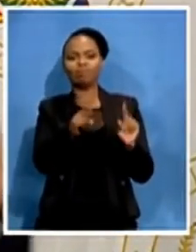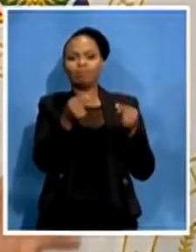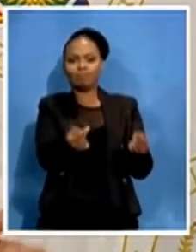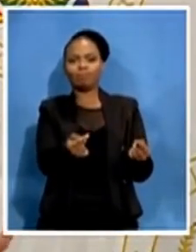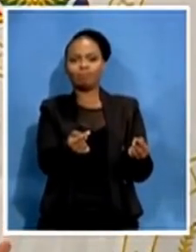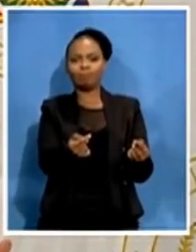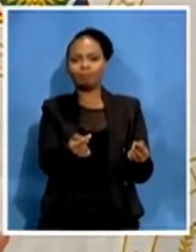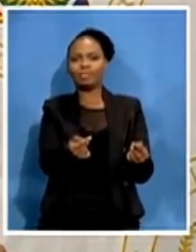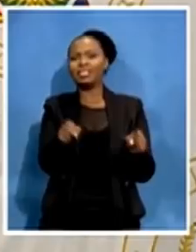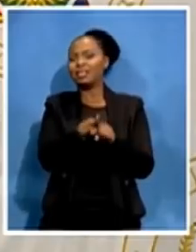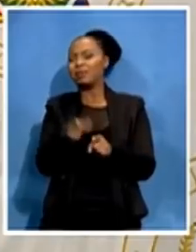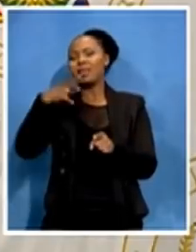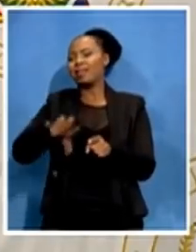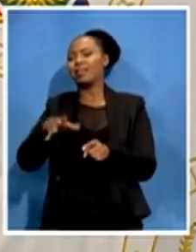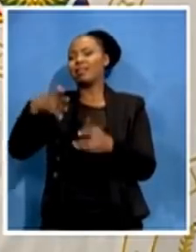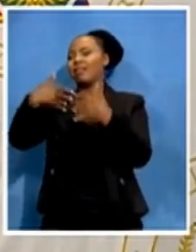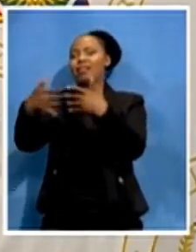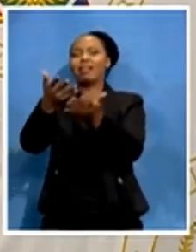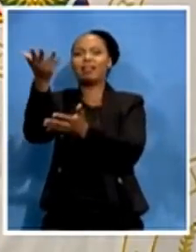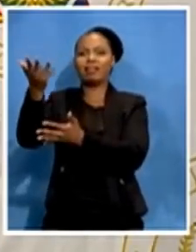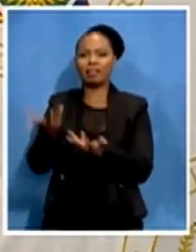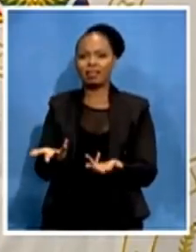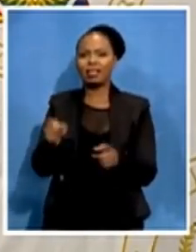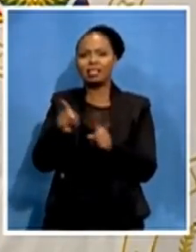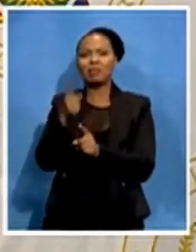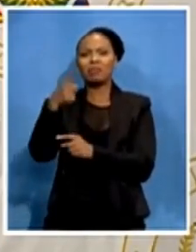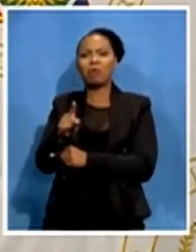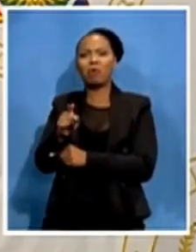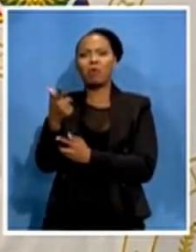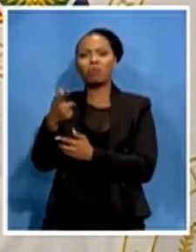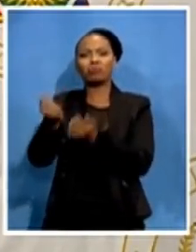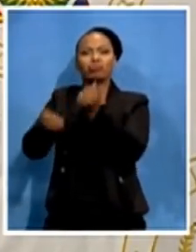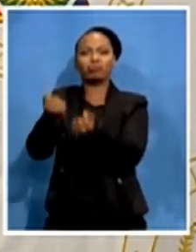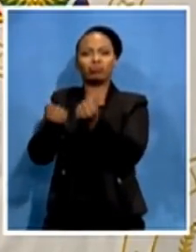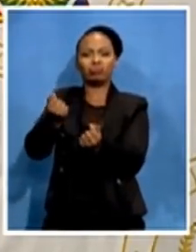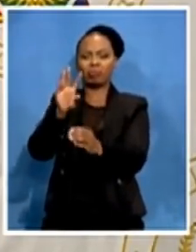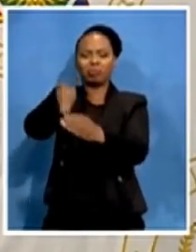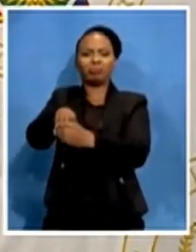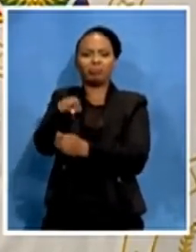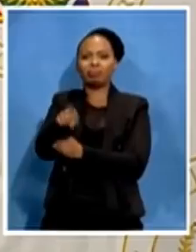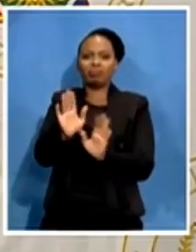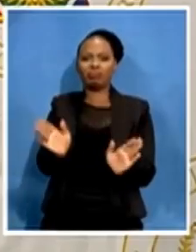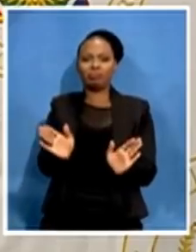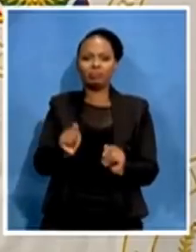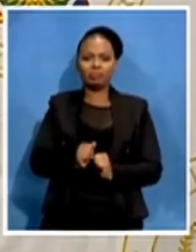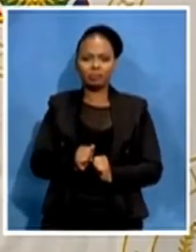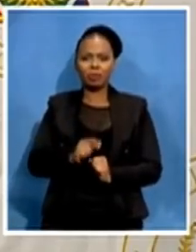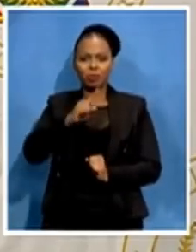of the summons, for instance, because I was very much at the center